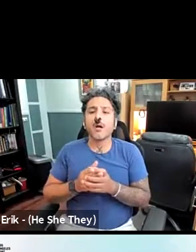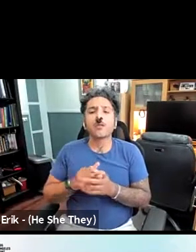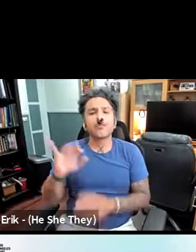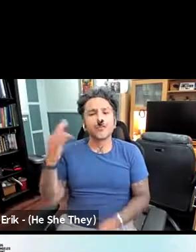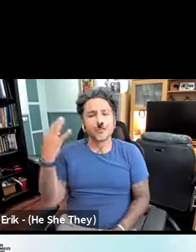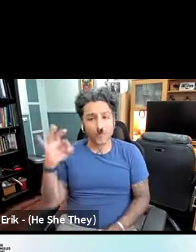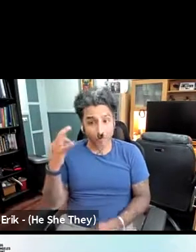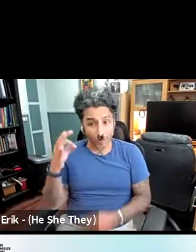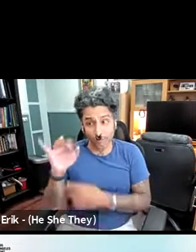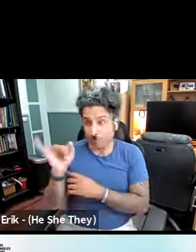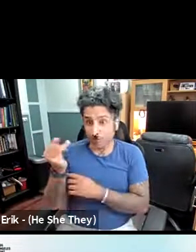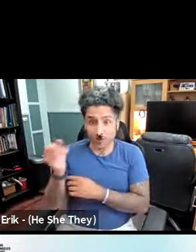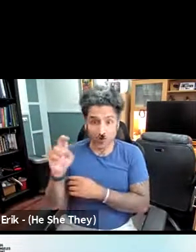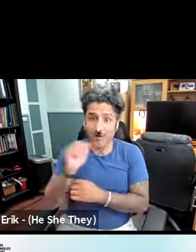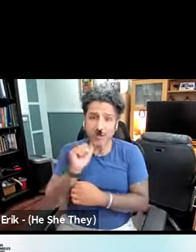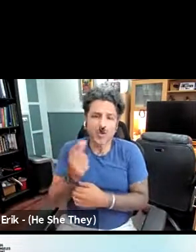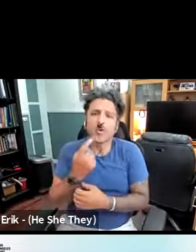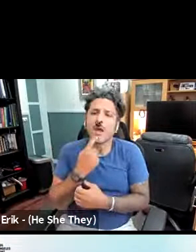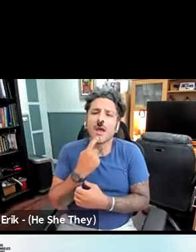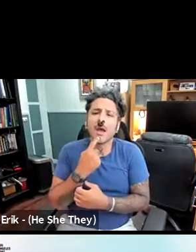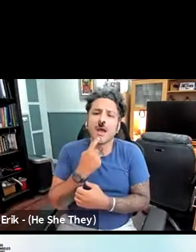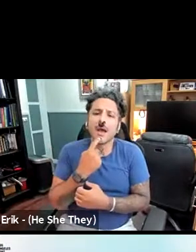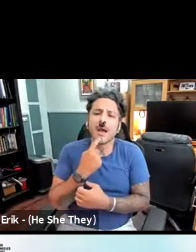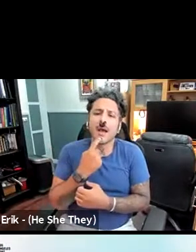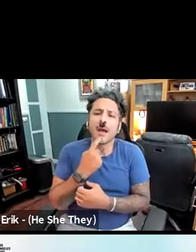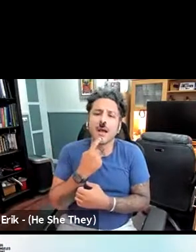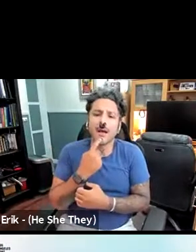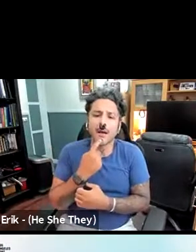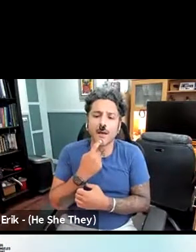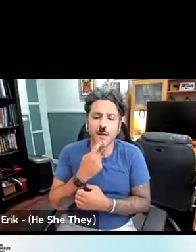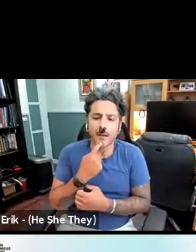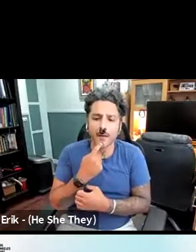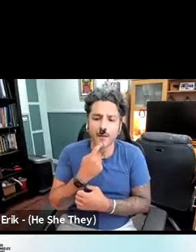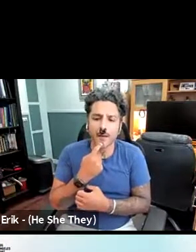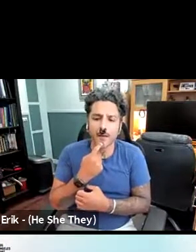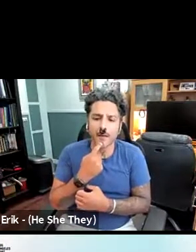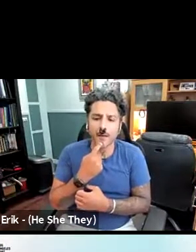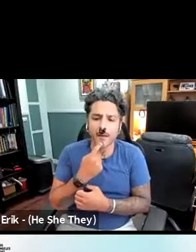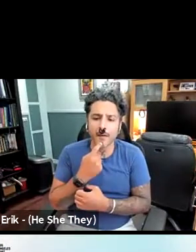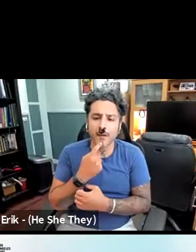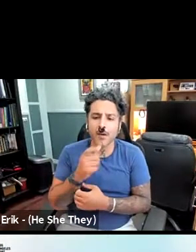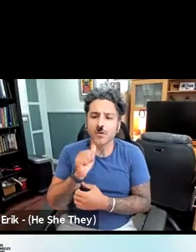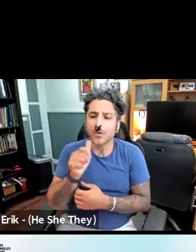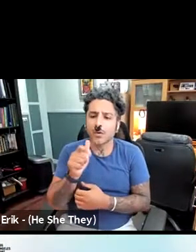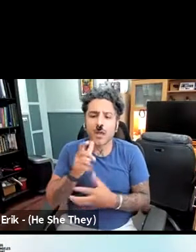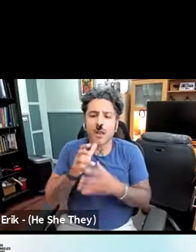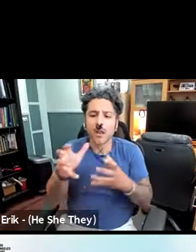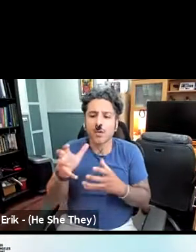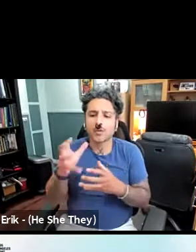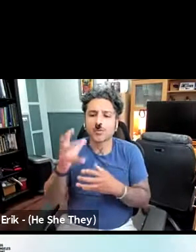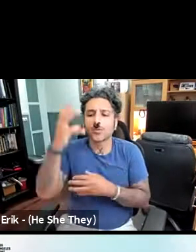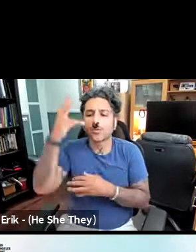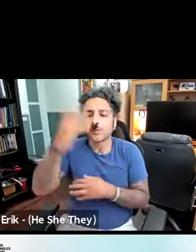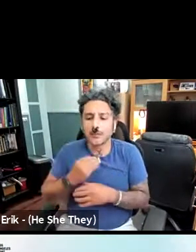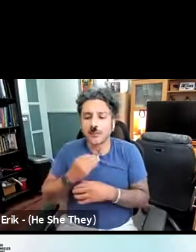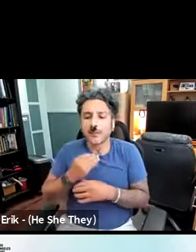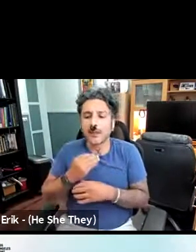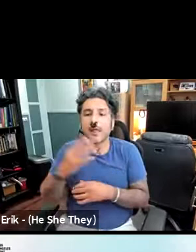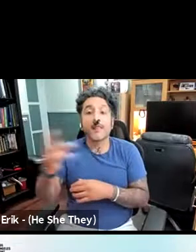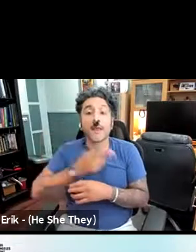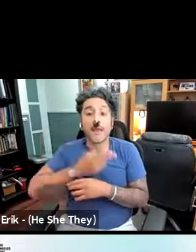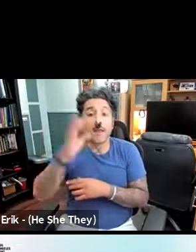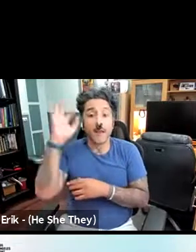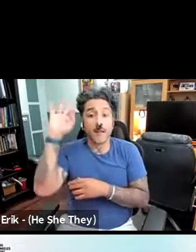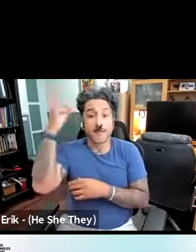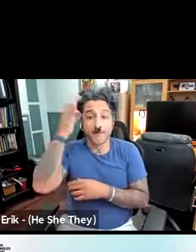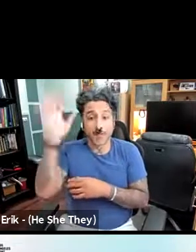I'm gonna say it. Do not get lulled back to sleep or to sleep or stay asleep because they have passed a federal holiday about Juneteenth. Do